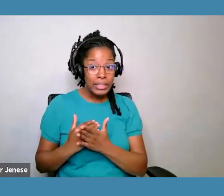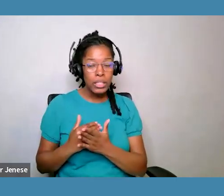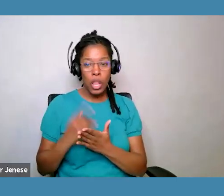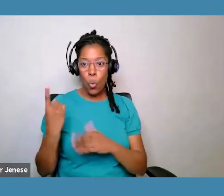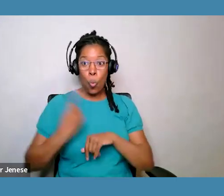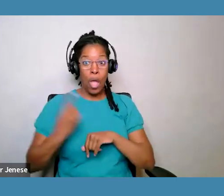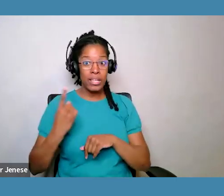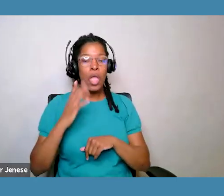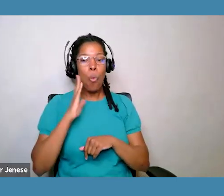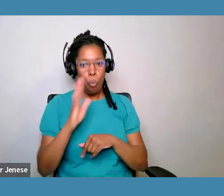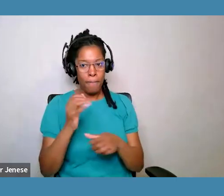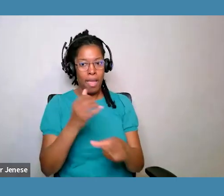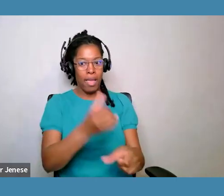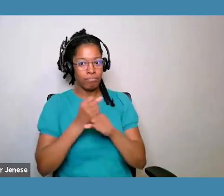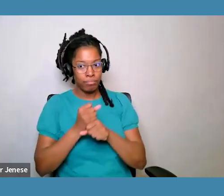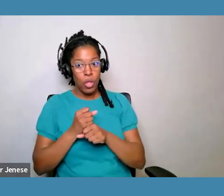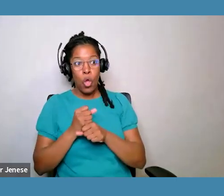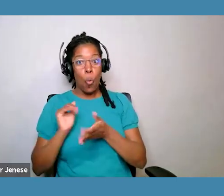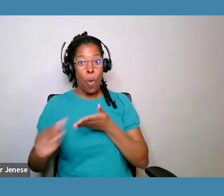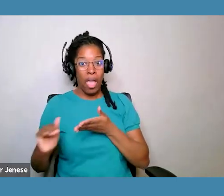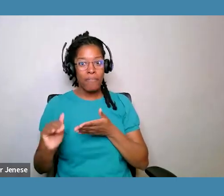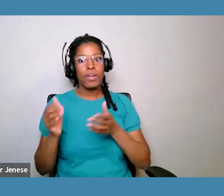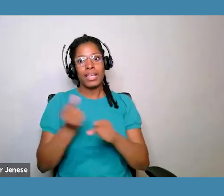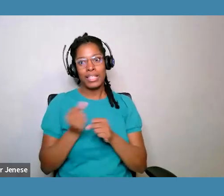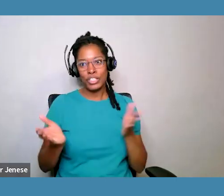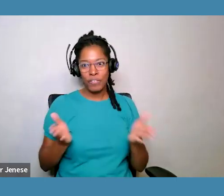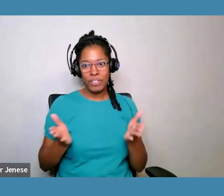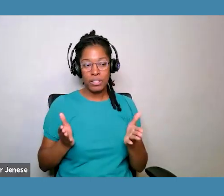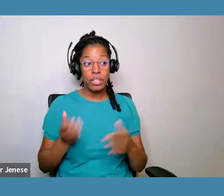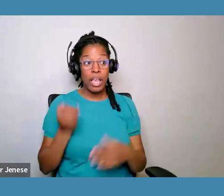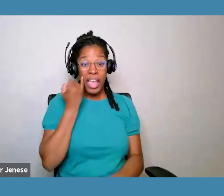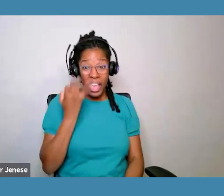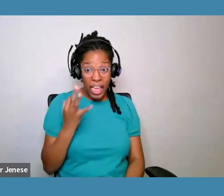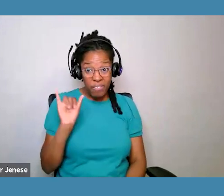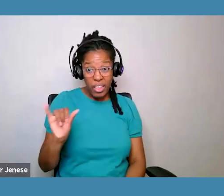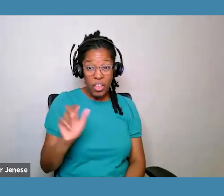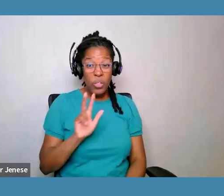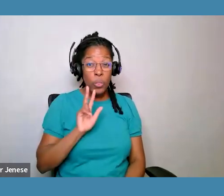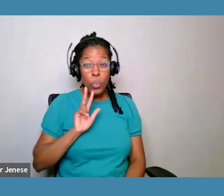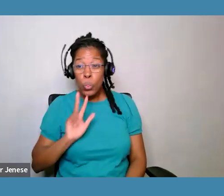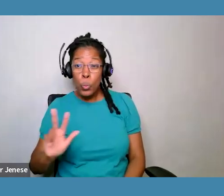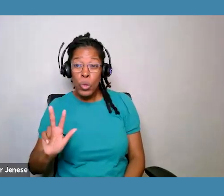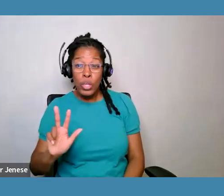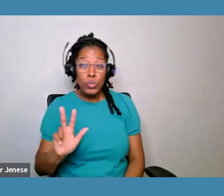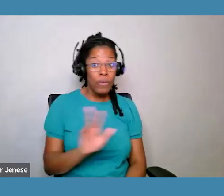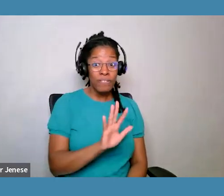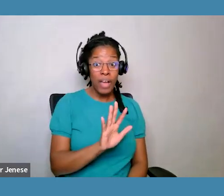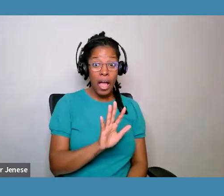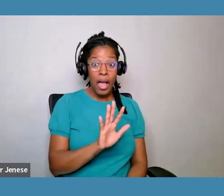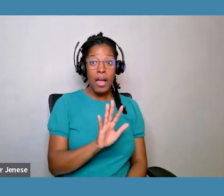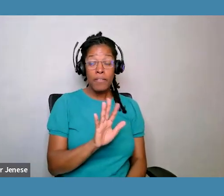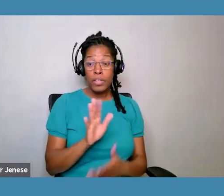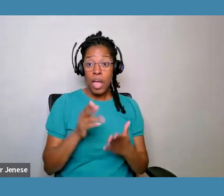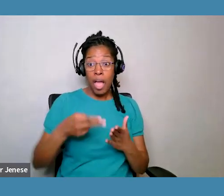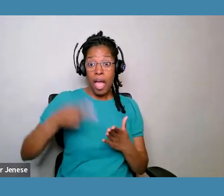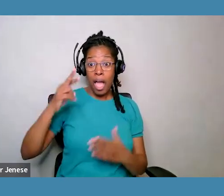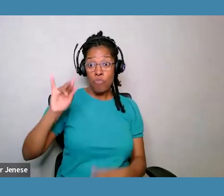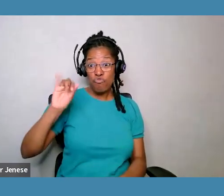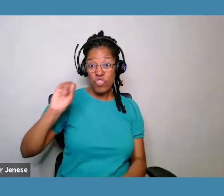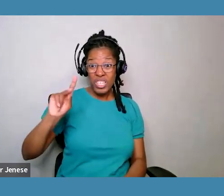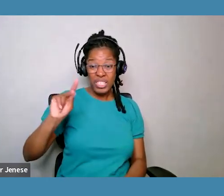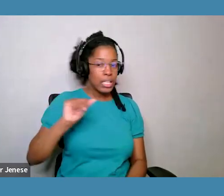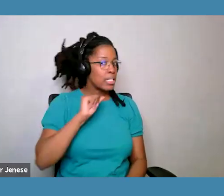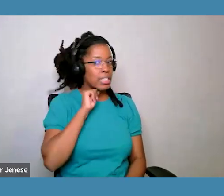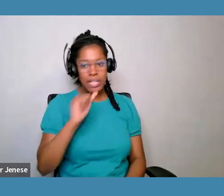the waiver and get services, right? If you're placed in the 3 to 5 high risk category, you are not put on the pre-enrollment list.